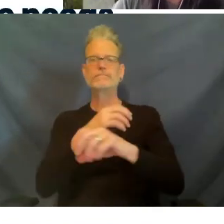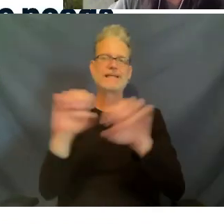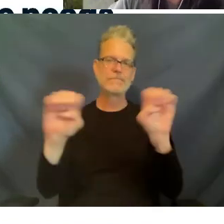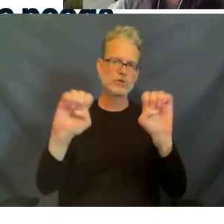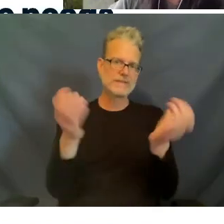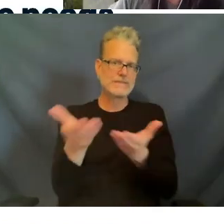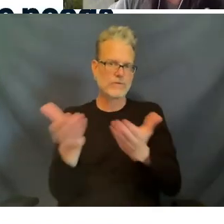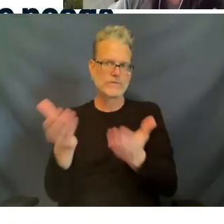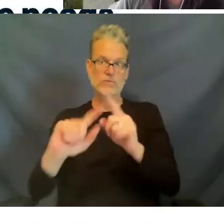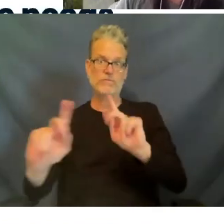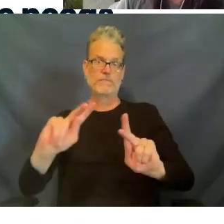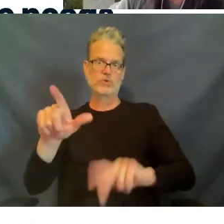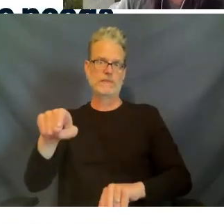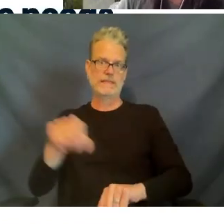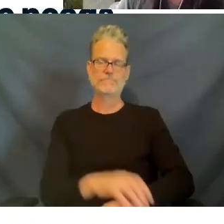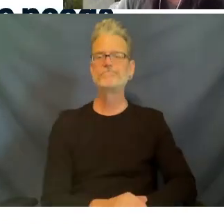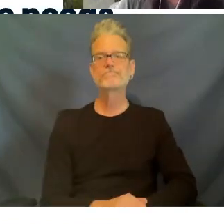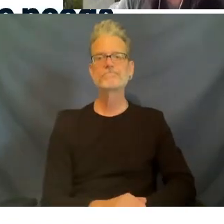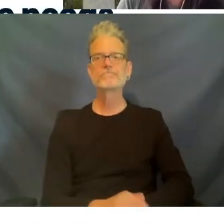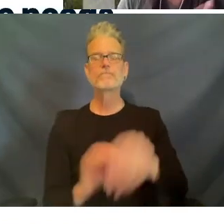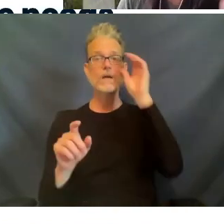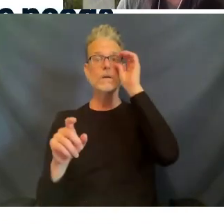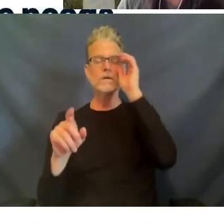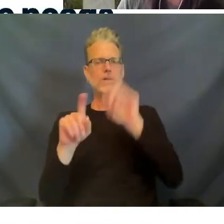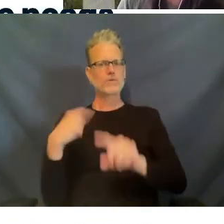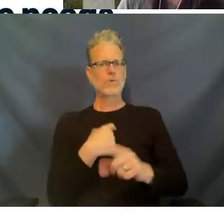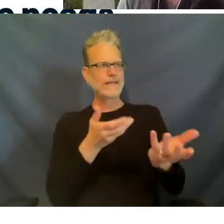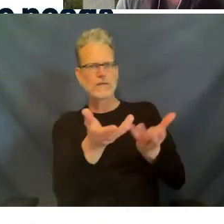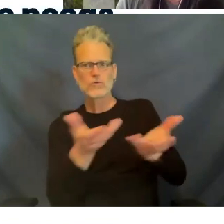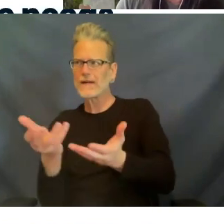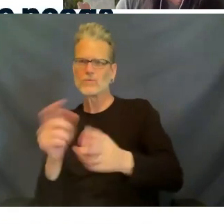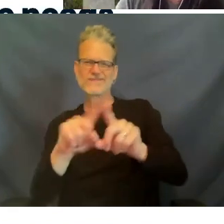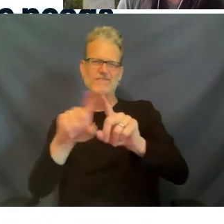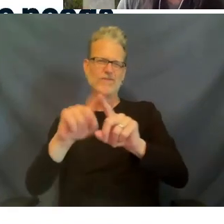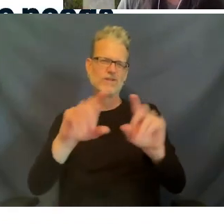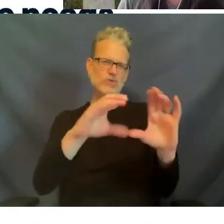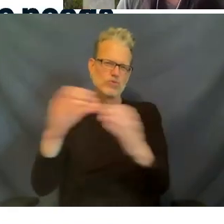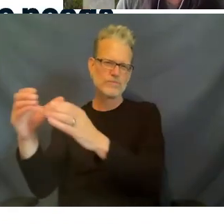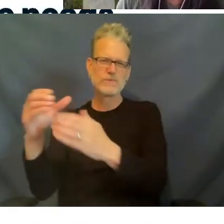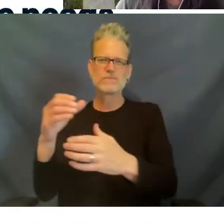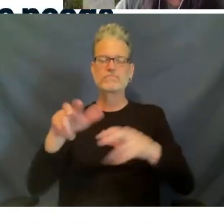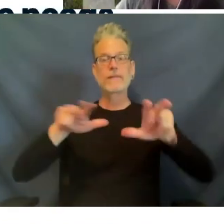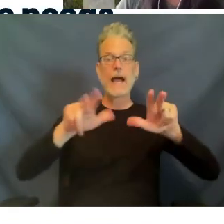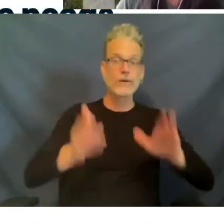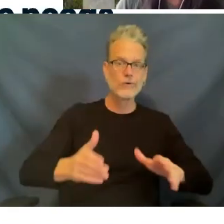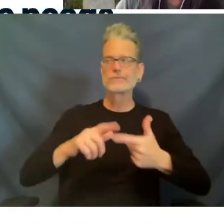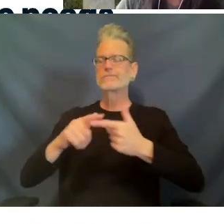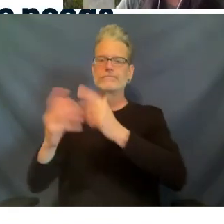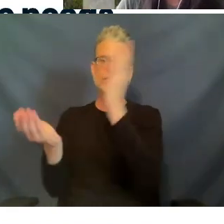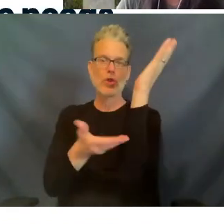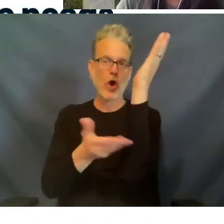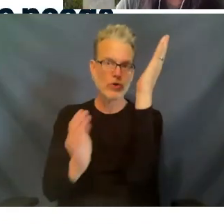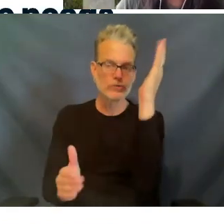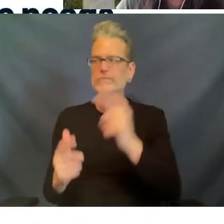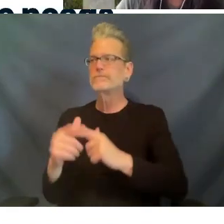To serve the nation as our mission directs us to, we interact with myriad groups, from hikers to loggers to oil